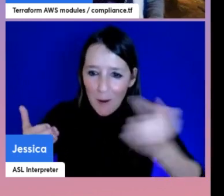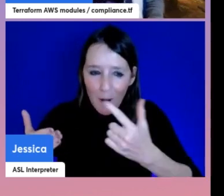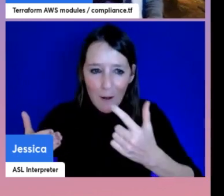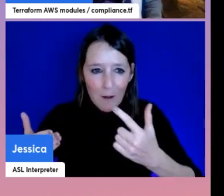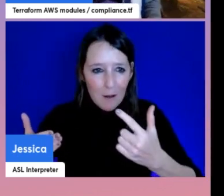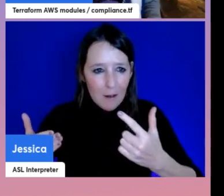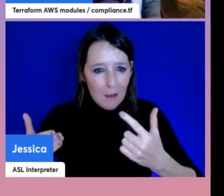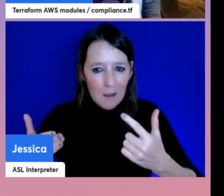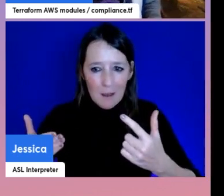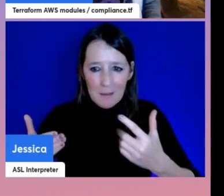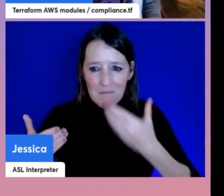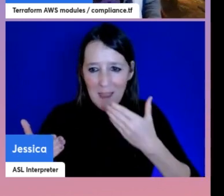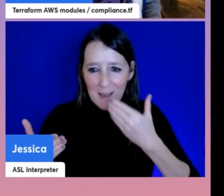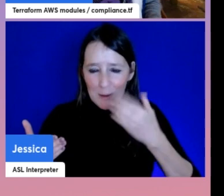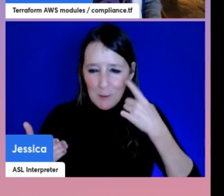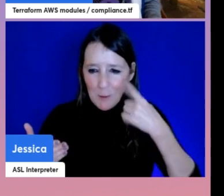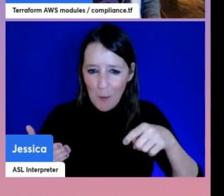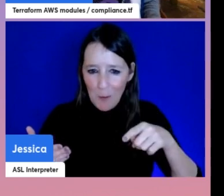here